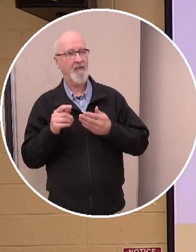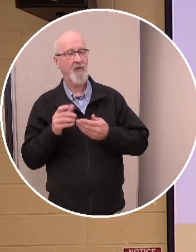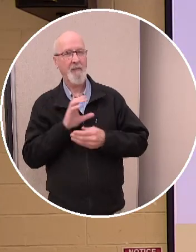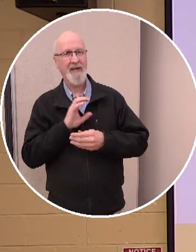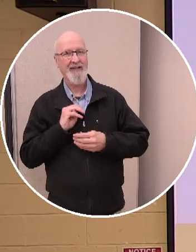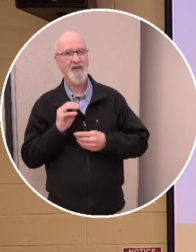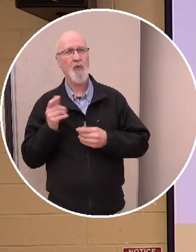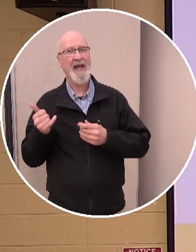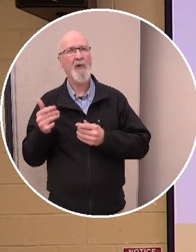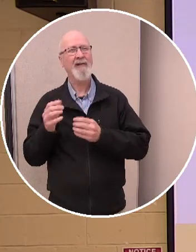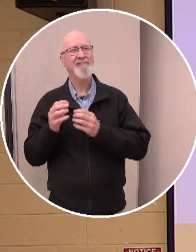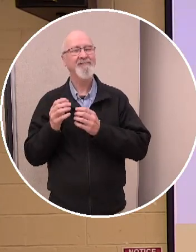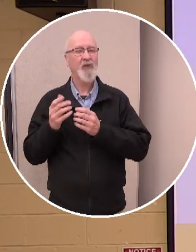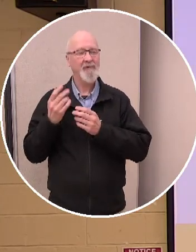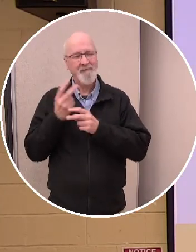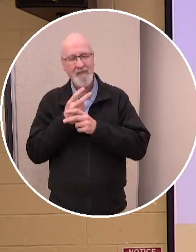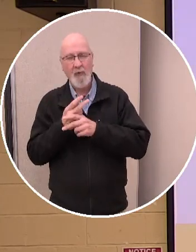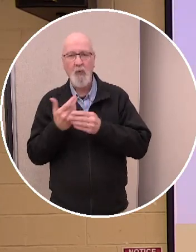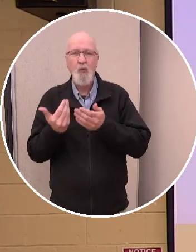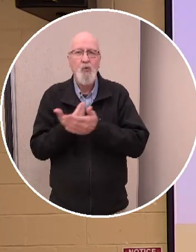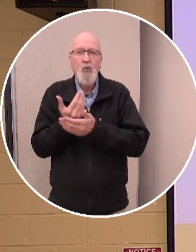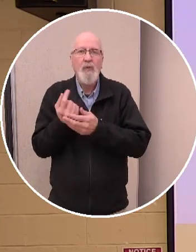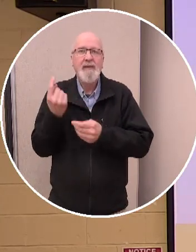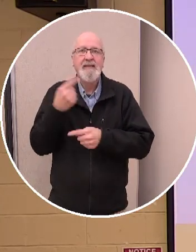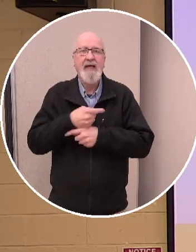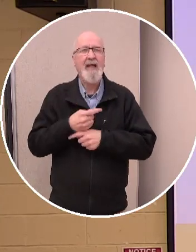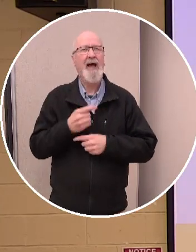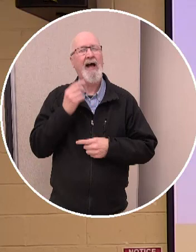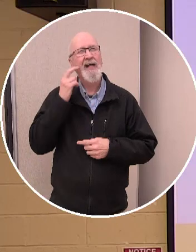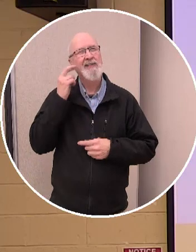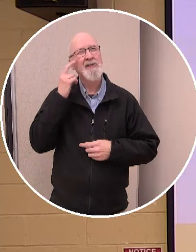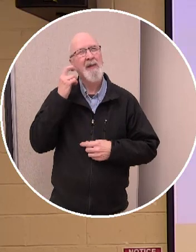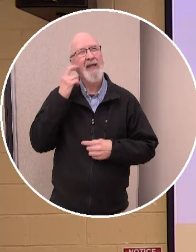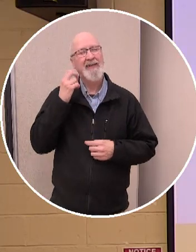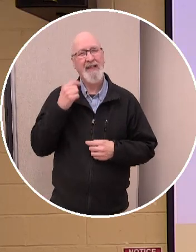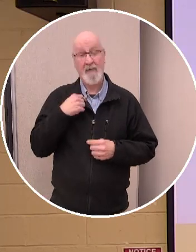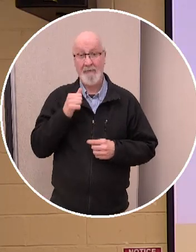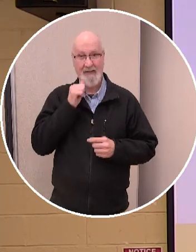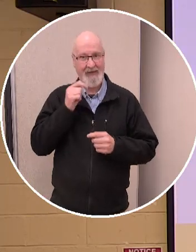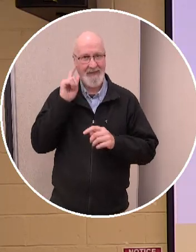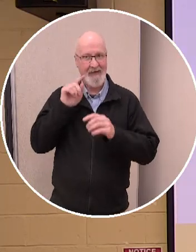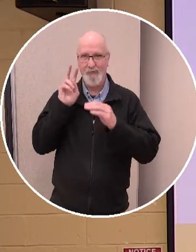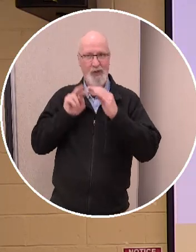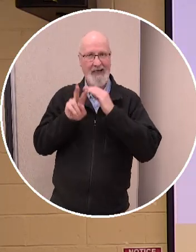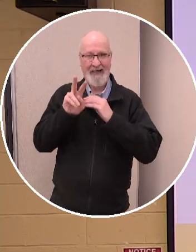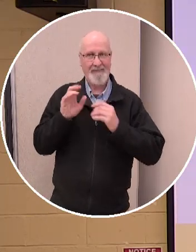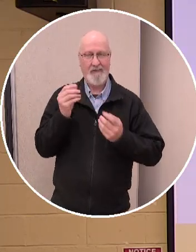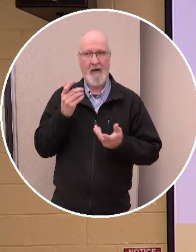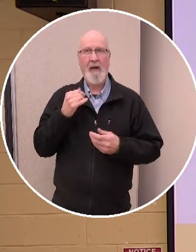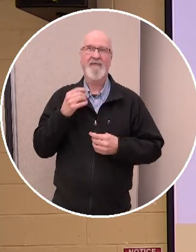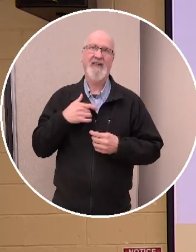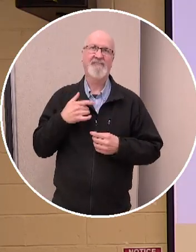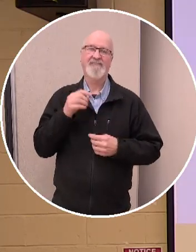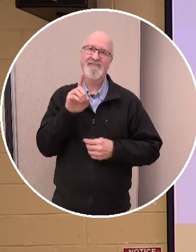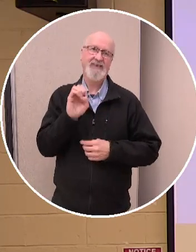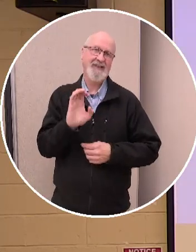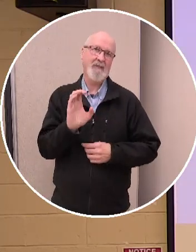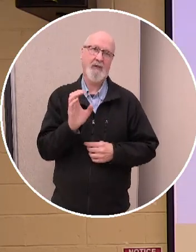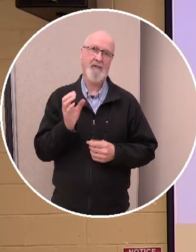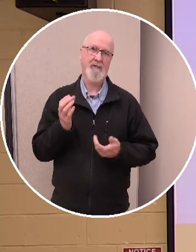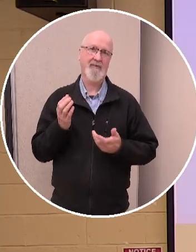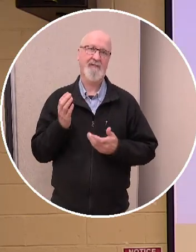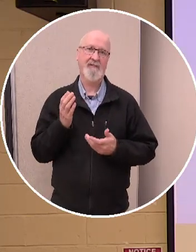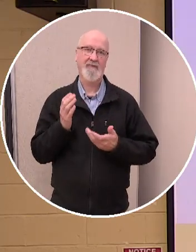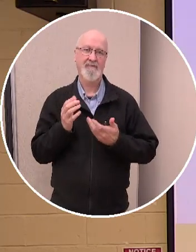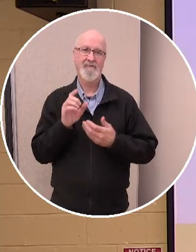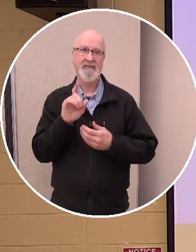now wrestling with a new date, and I would suspect, if I was a seer, which I'm not, that it might be in December that the dates would come